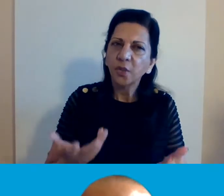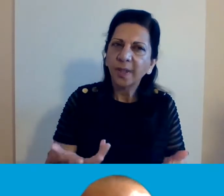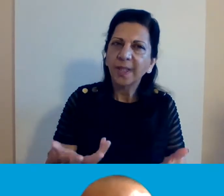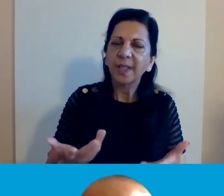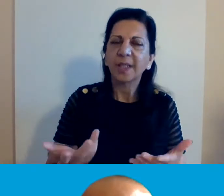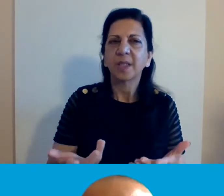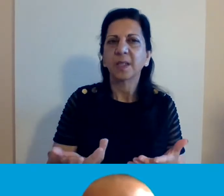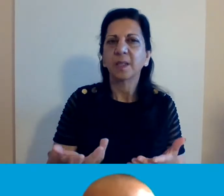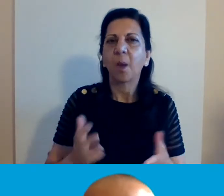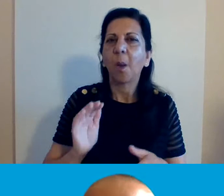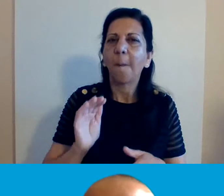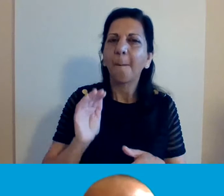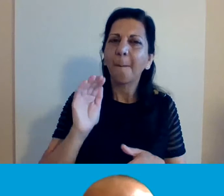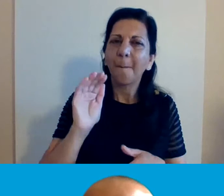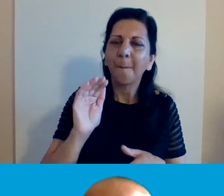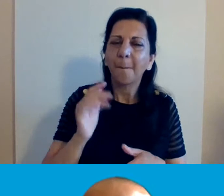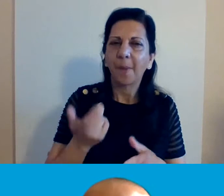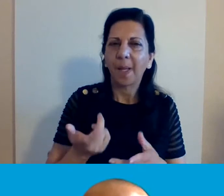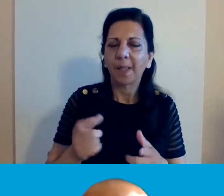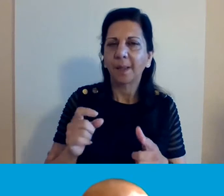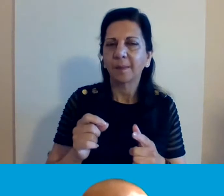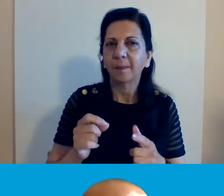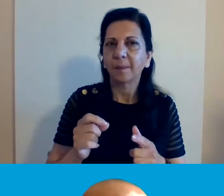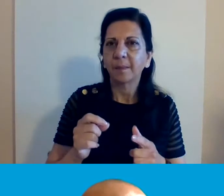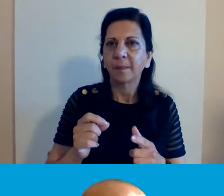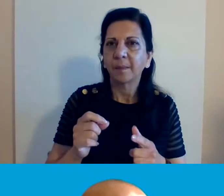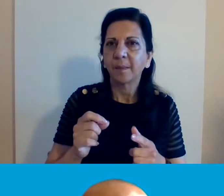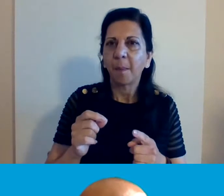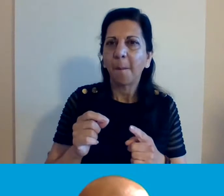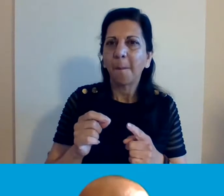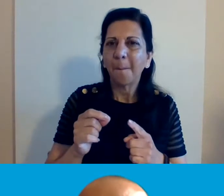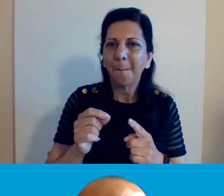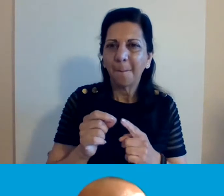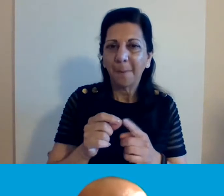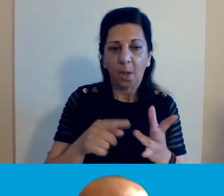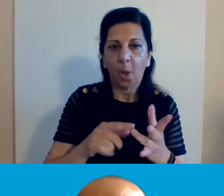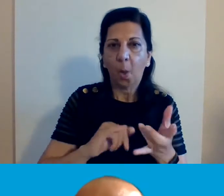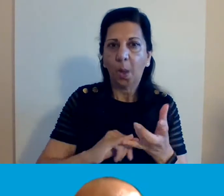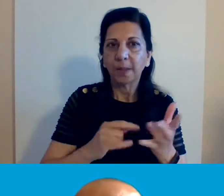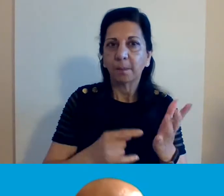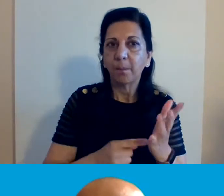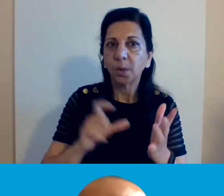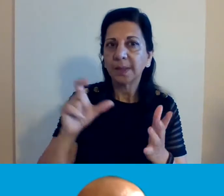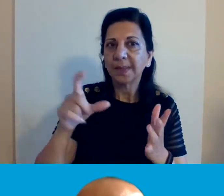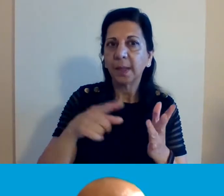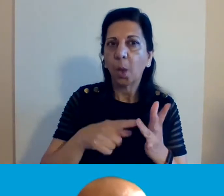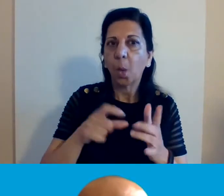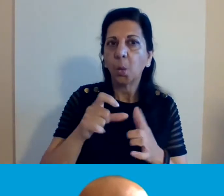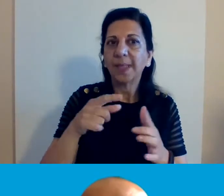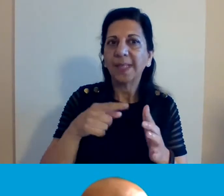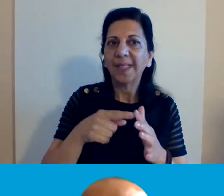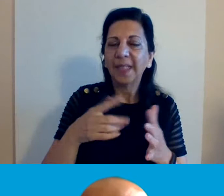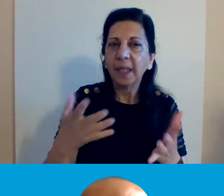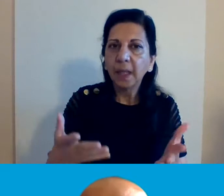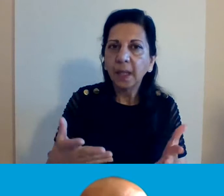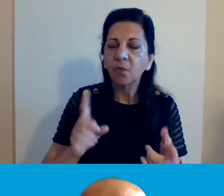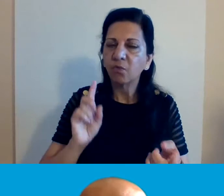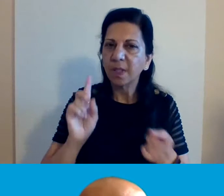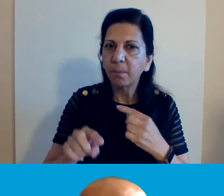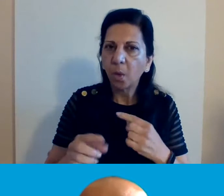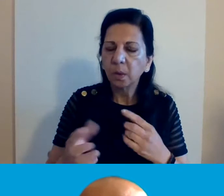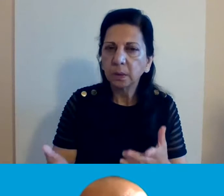response. I mean, I'll take that one, absolutely. And I would hope they would already be doing so and have been doing so over the COVID